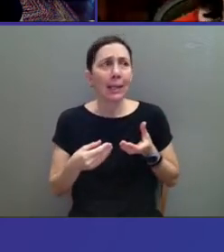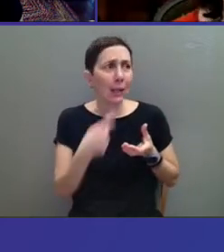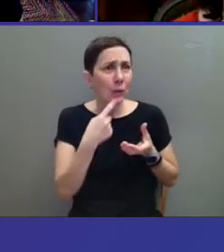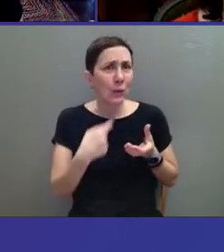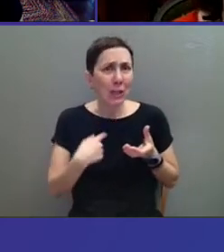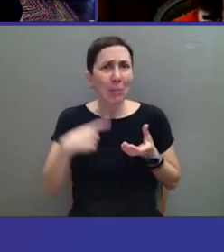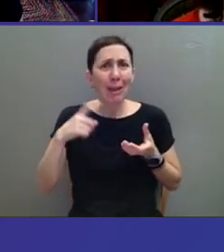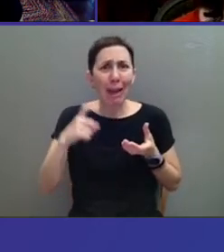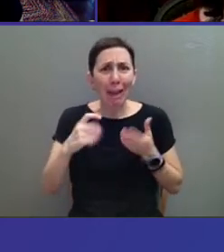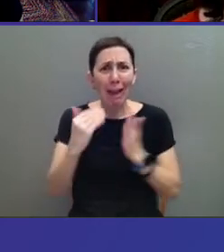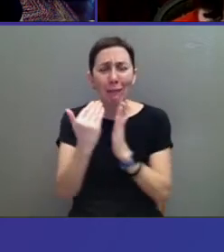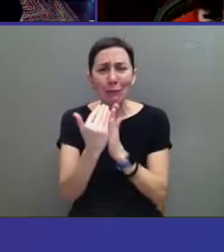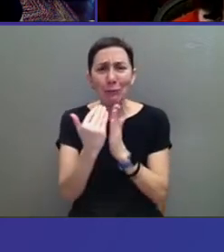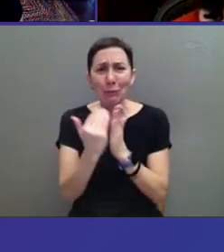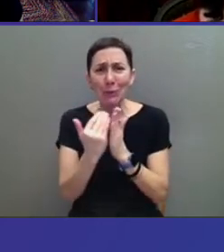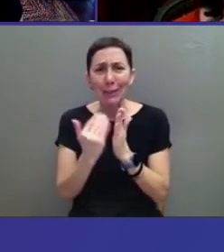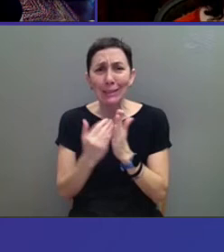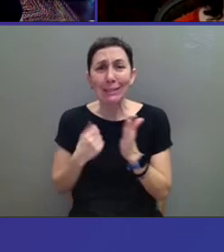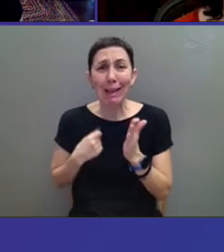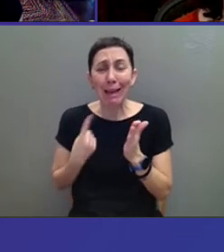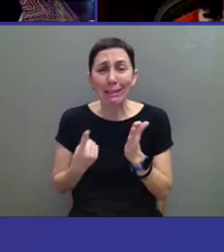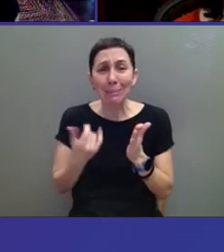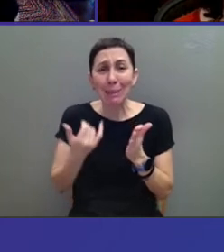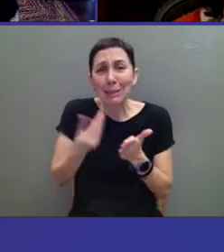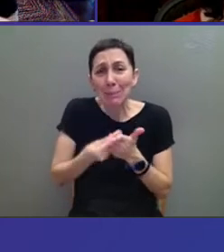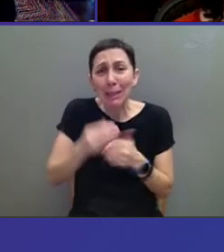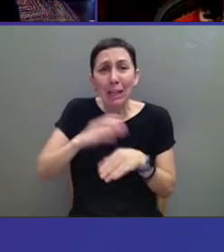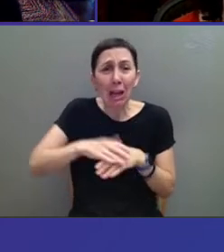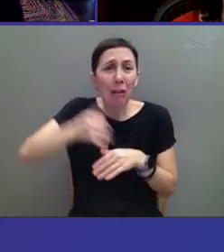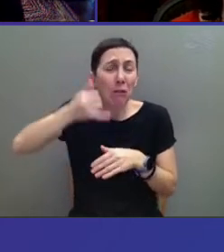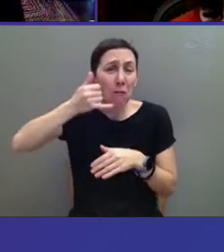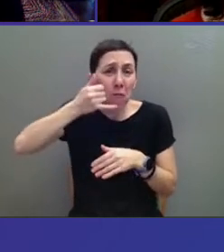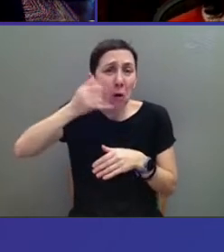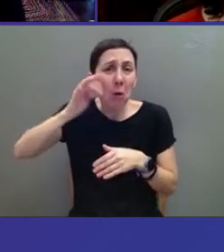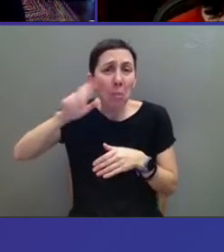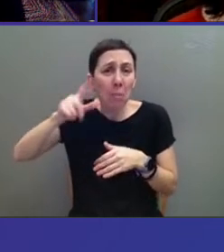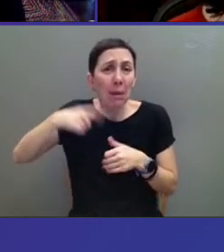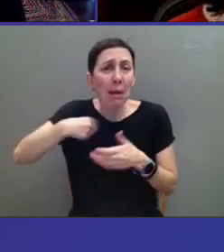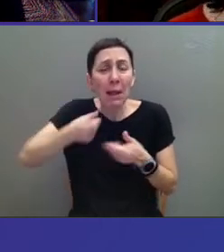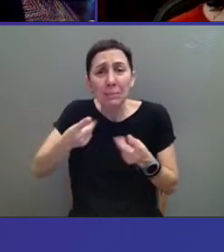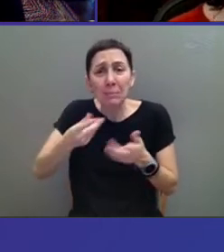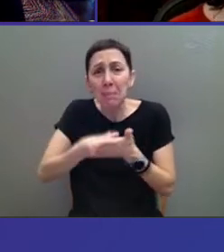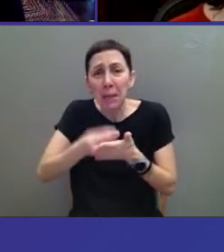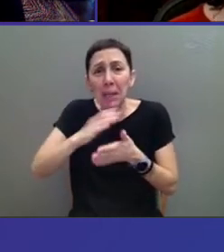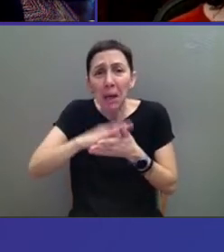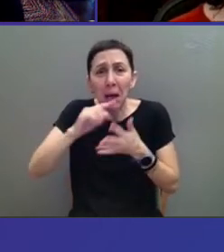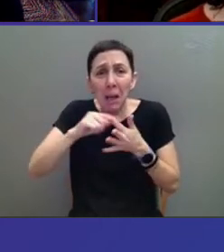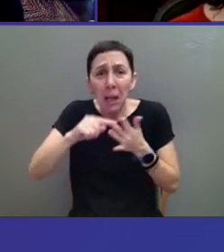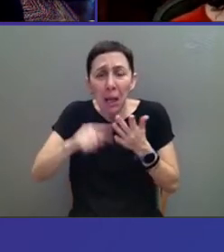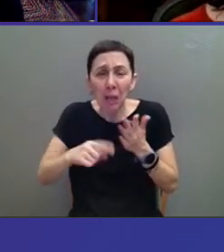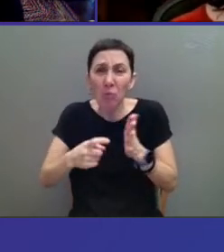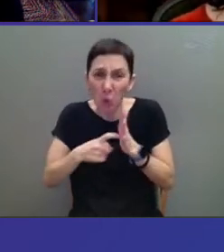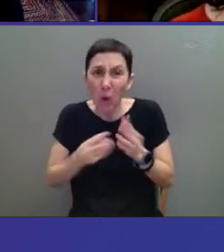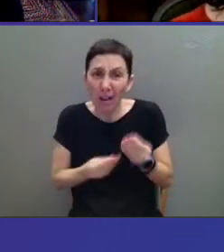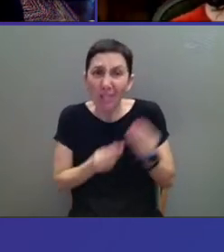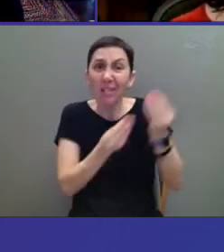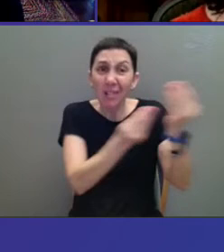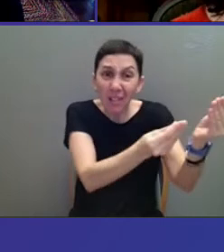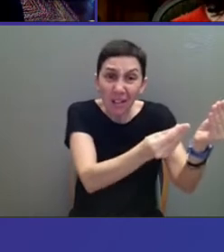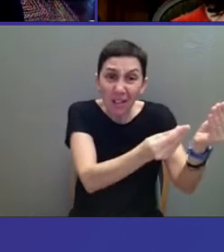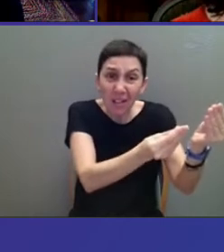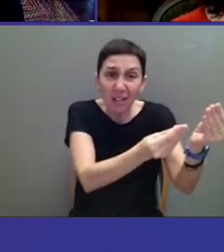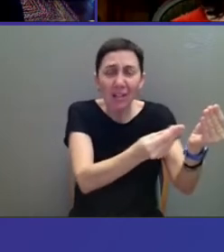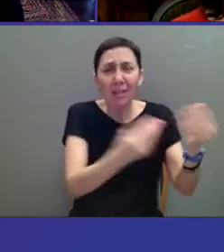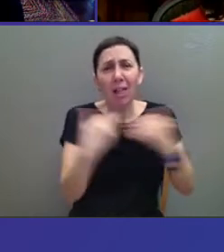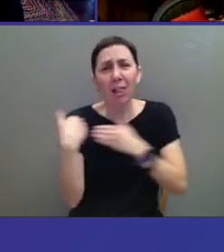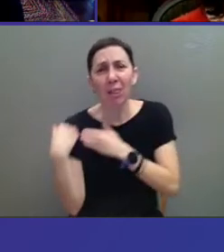so stringently, even with general operating support. These questions emerge from some of the practices